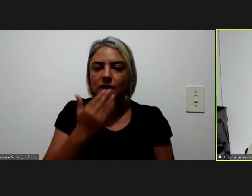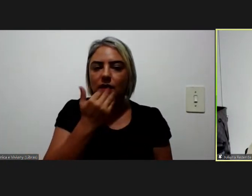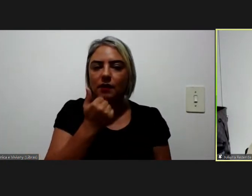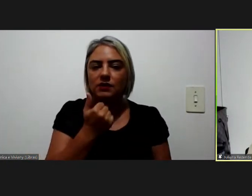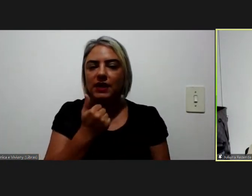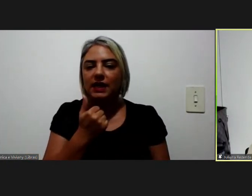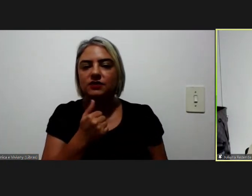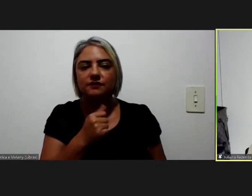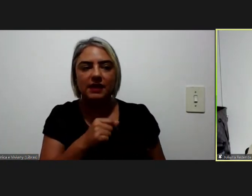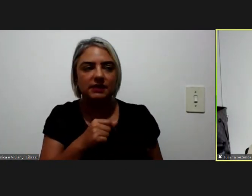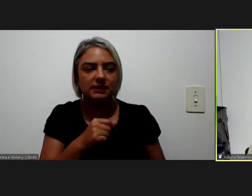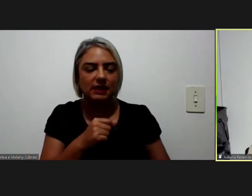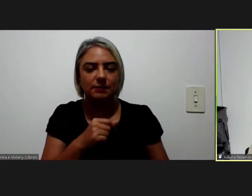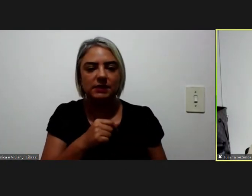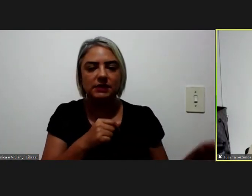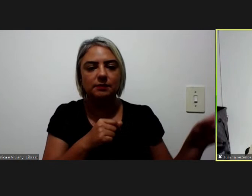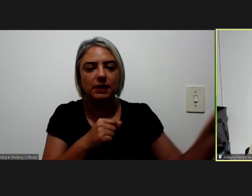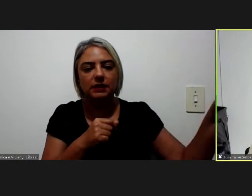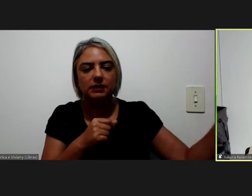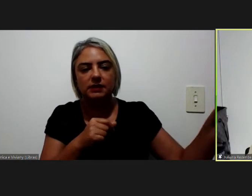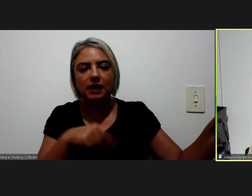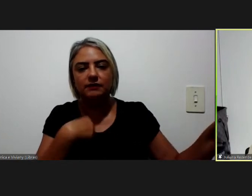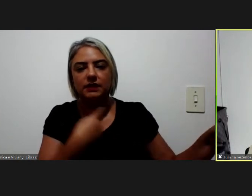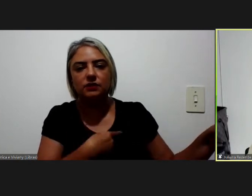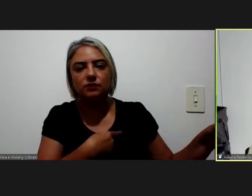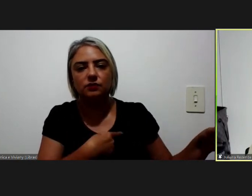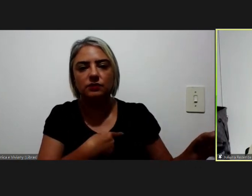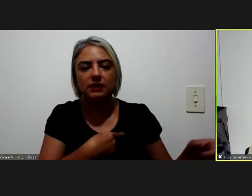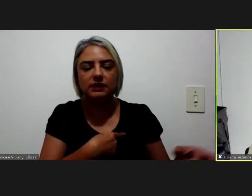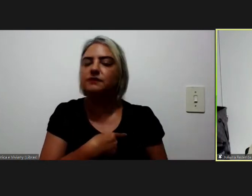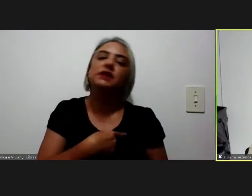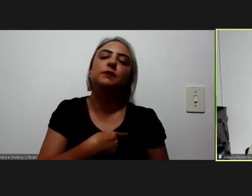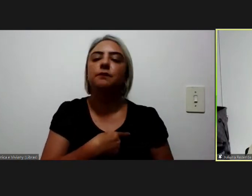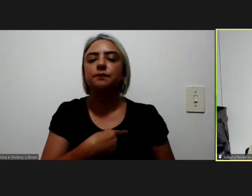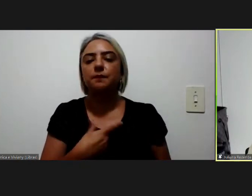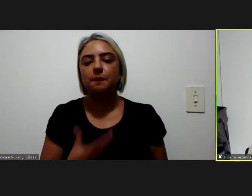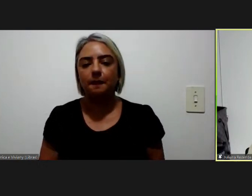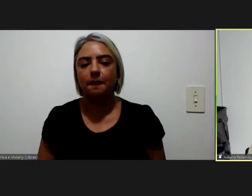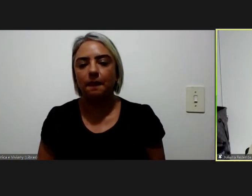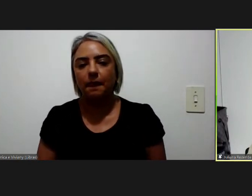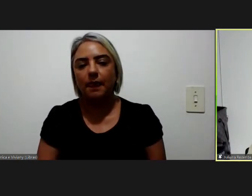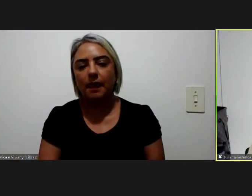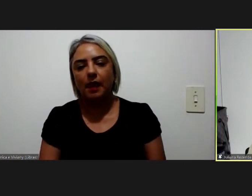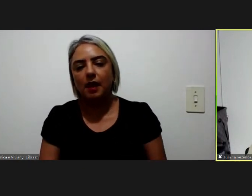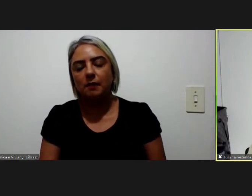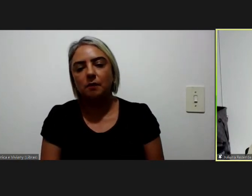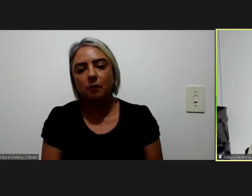of food and nutrition reforçando action, capacidades e strengthening local potencialidades capacities locais. and potentialities.